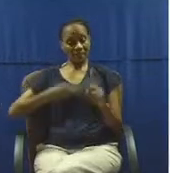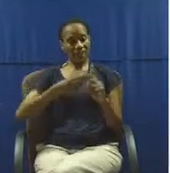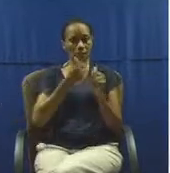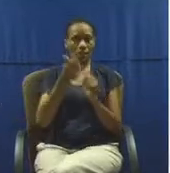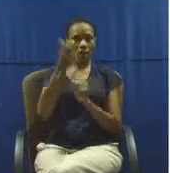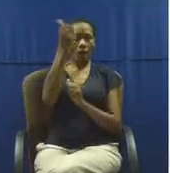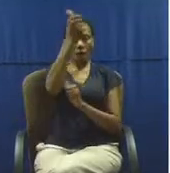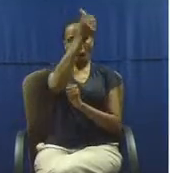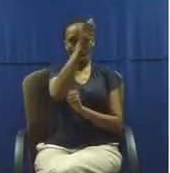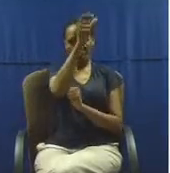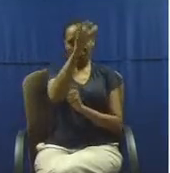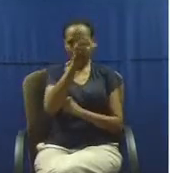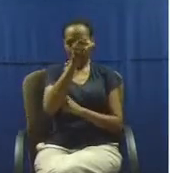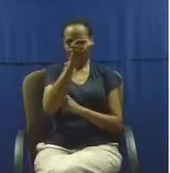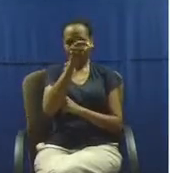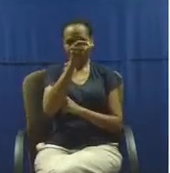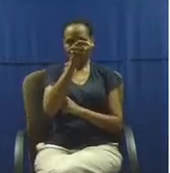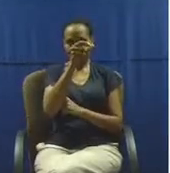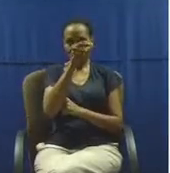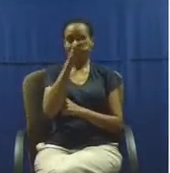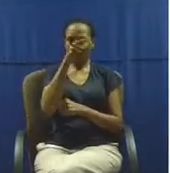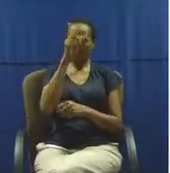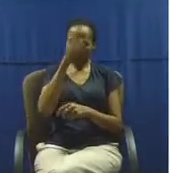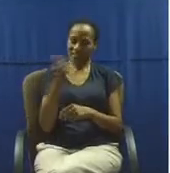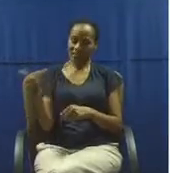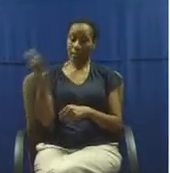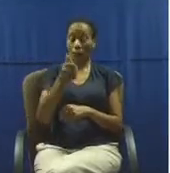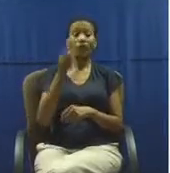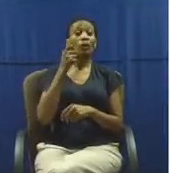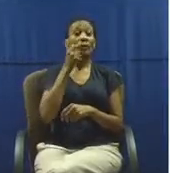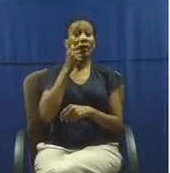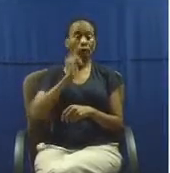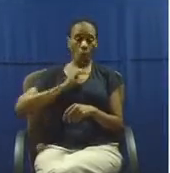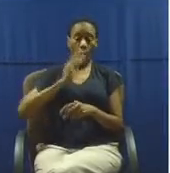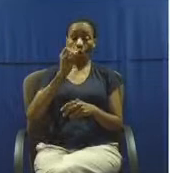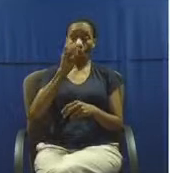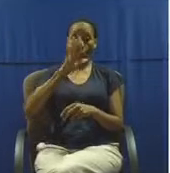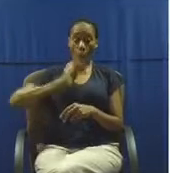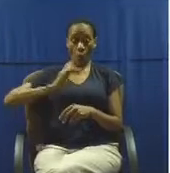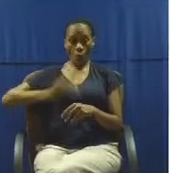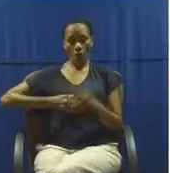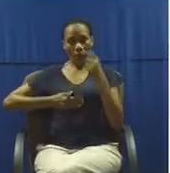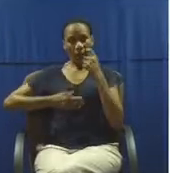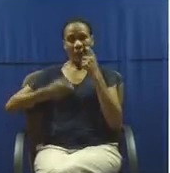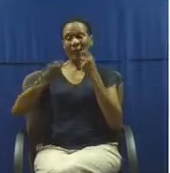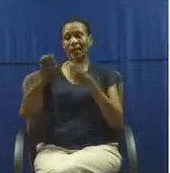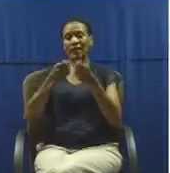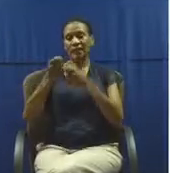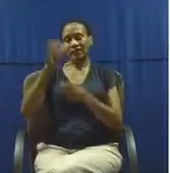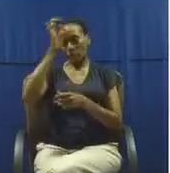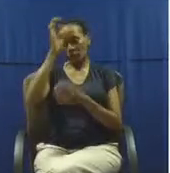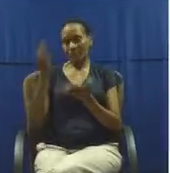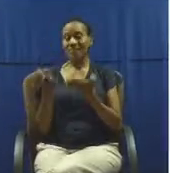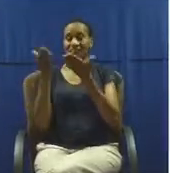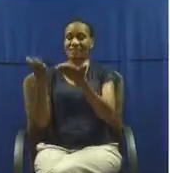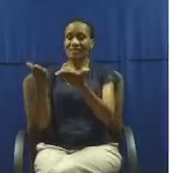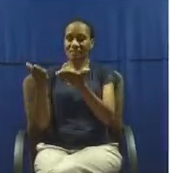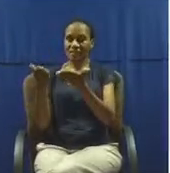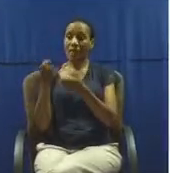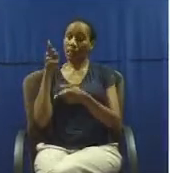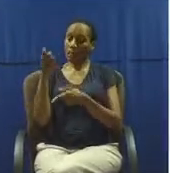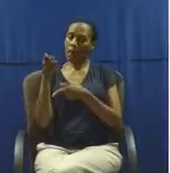of the National Executive must appoint a woman or a man as the National Commissioner of the Police Service